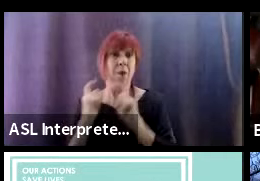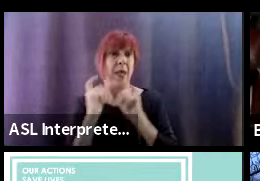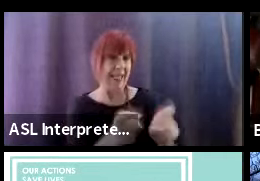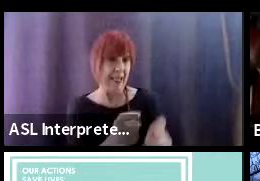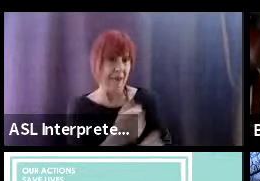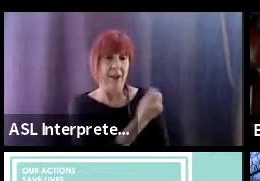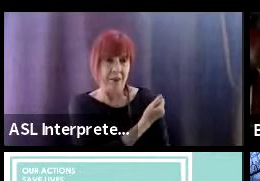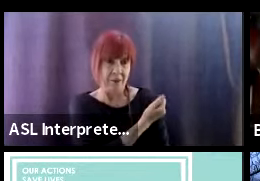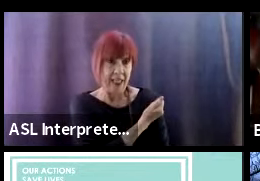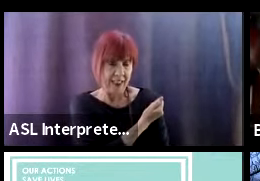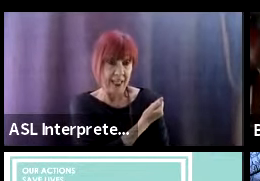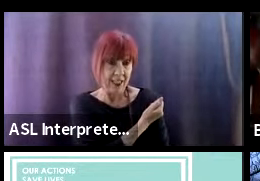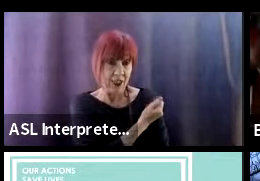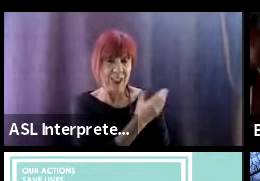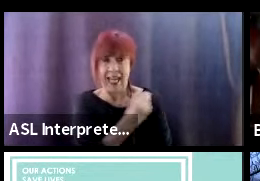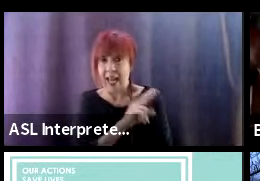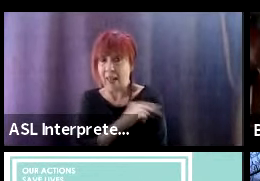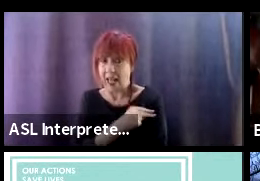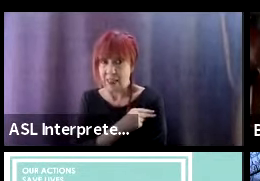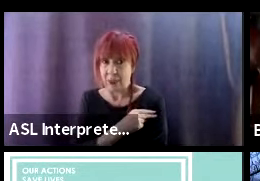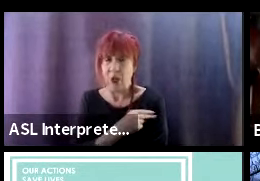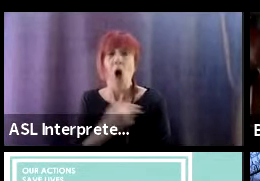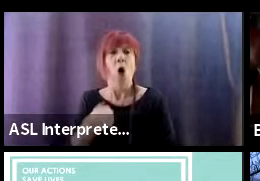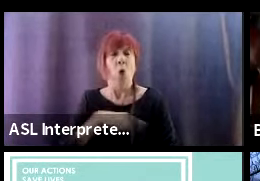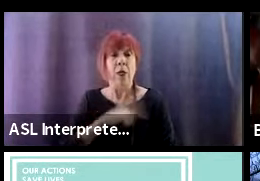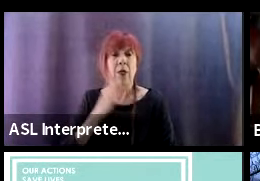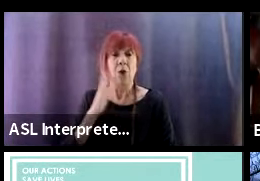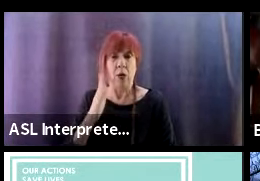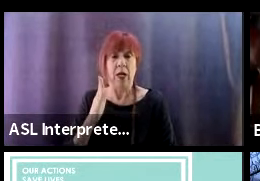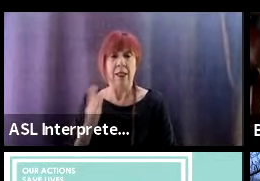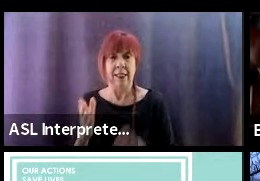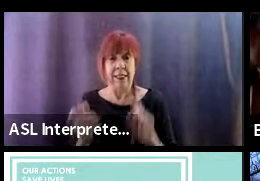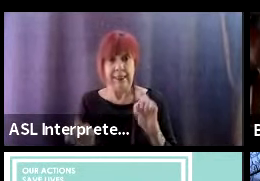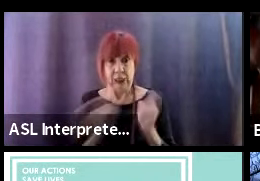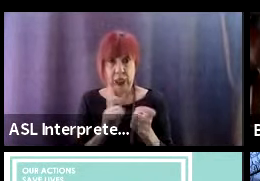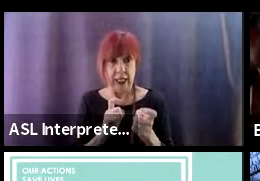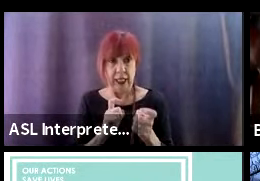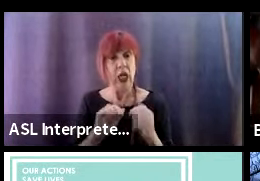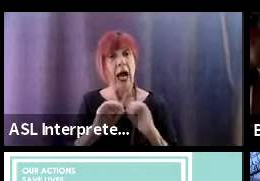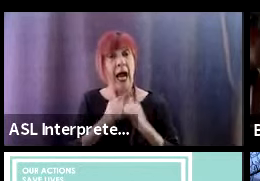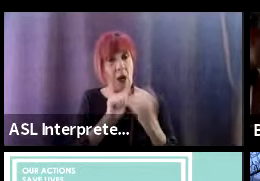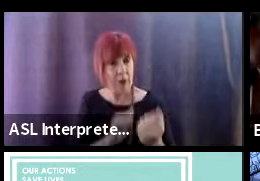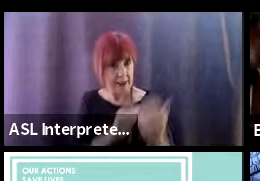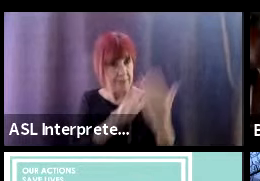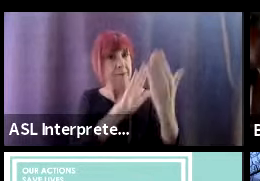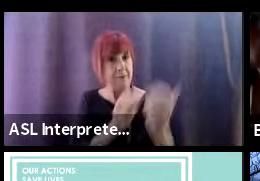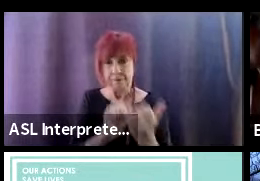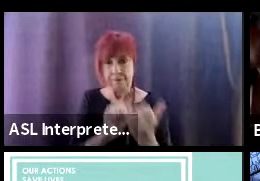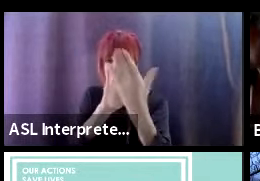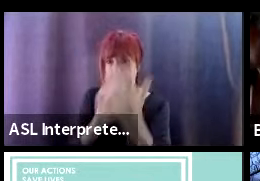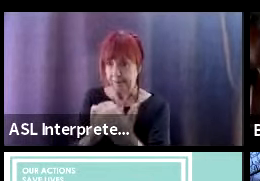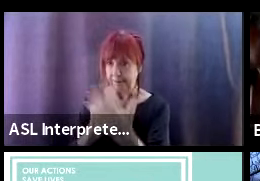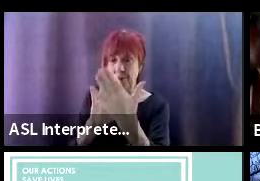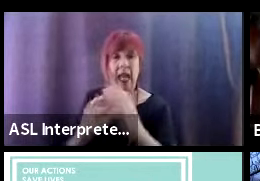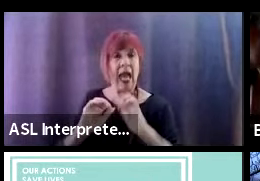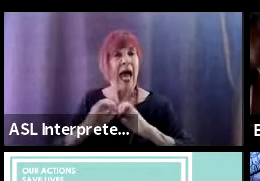importantly to addressing and redressing, right, the ways in which prioritizing